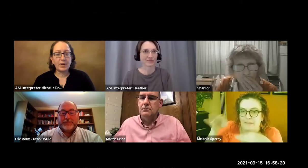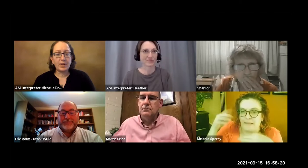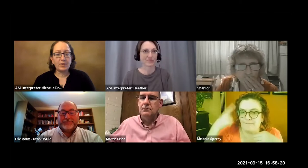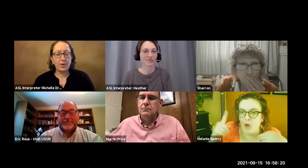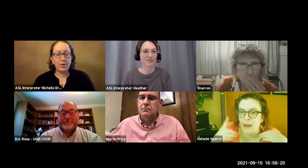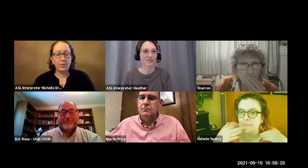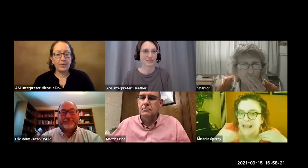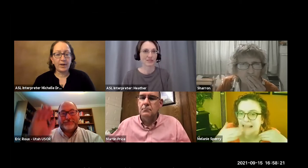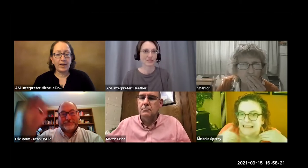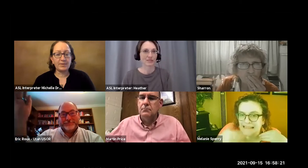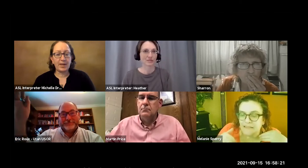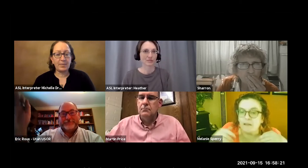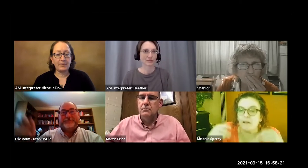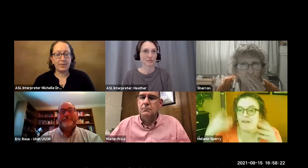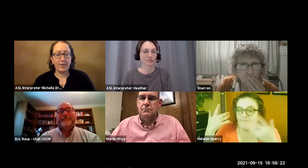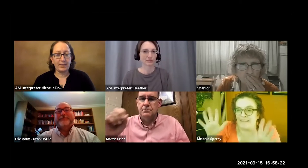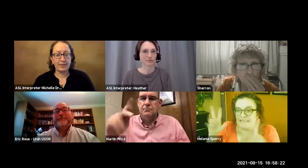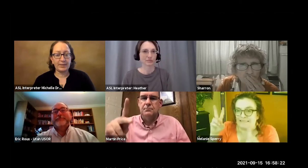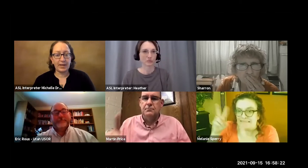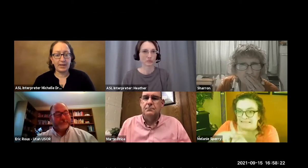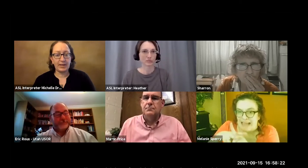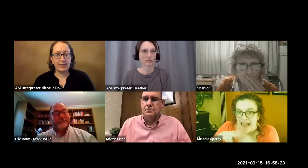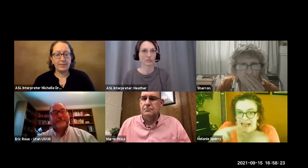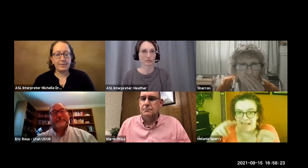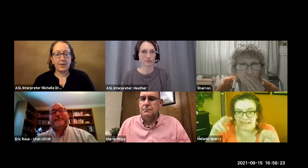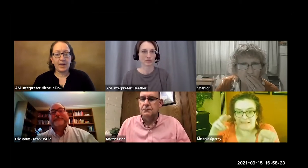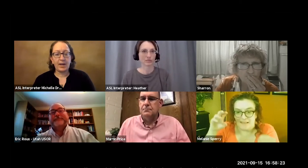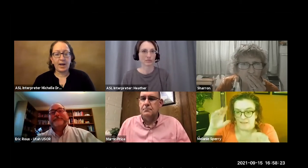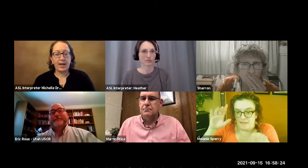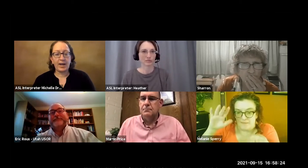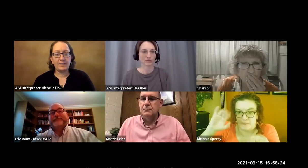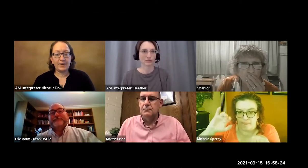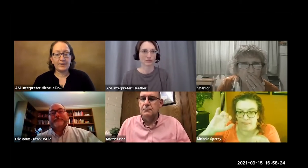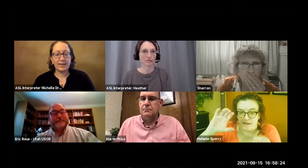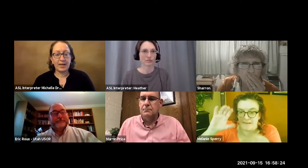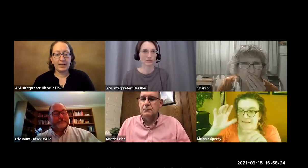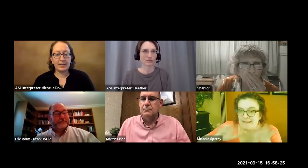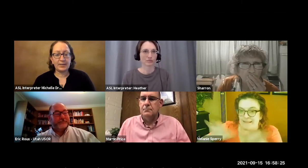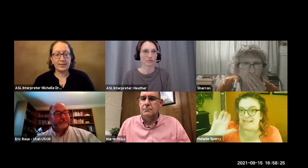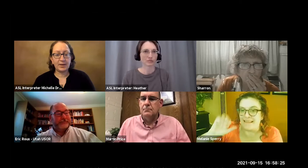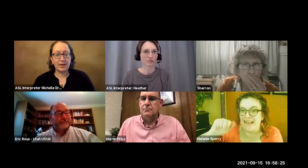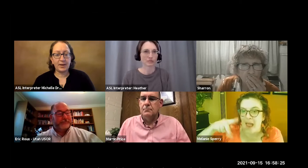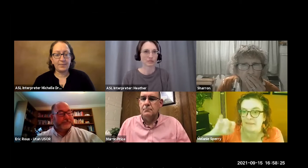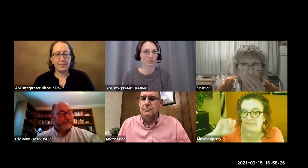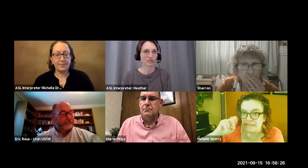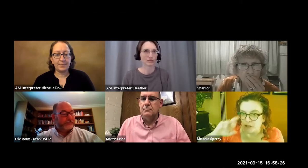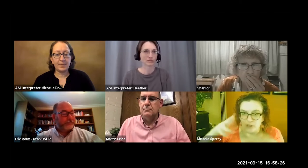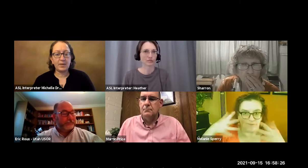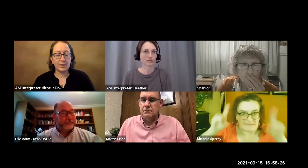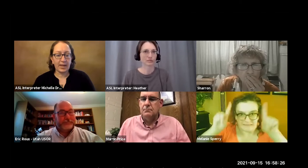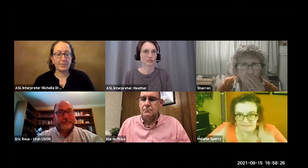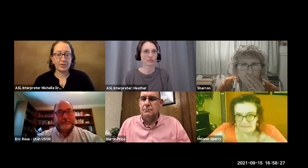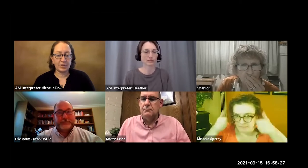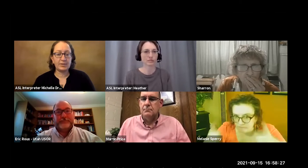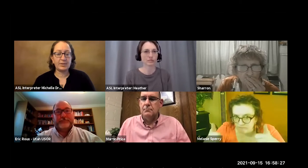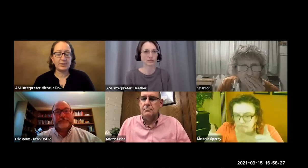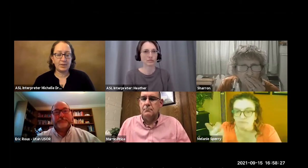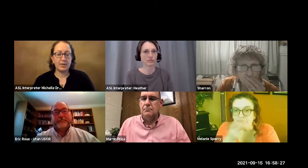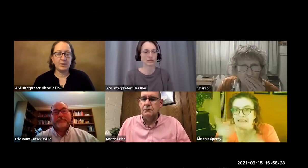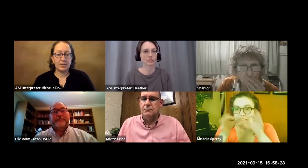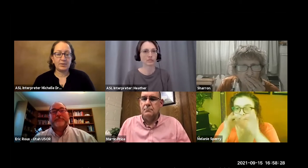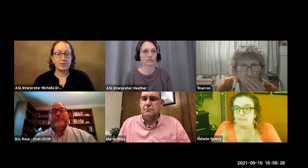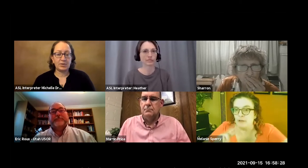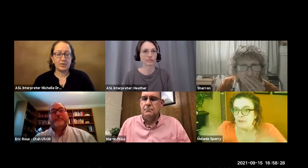I just want to let you know that I'm subbing for Melanie today, and I have assigned the